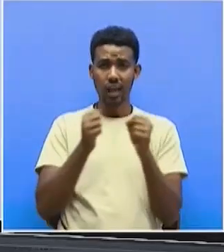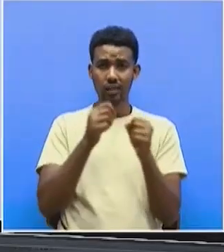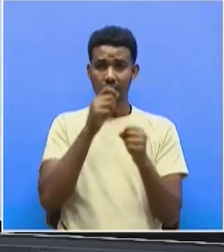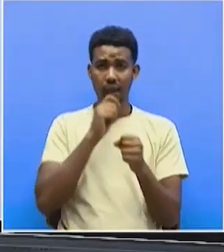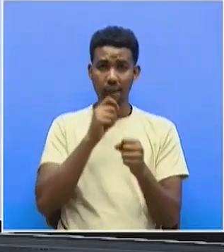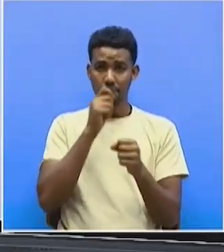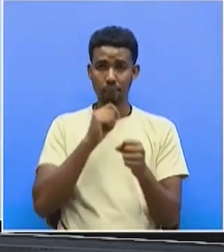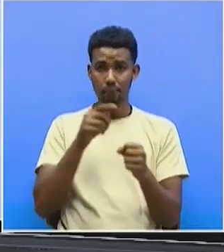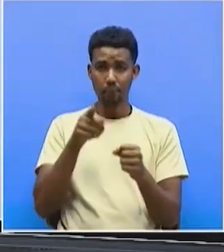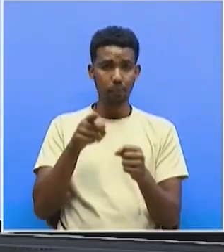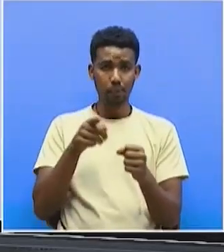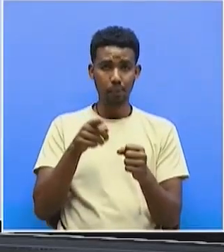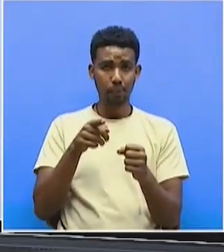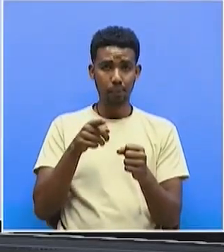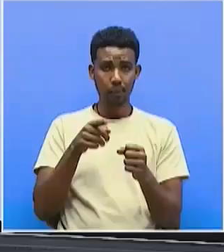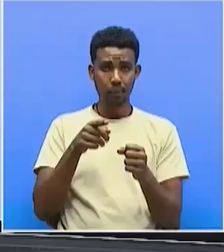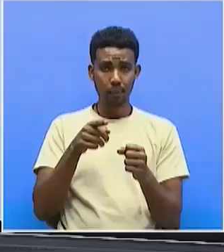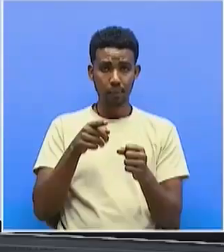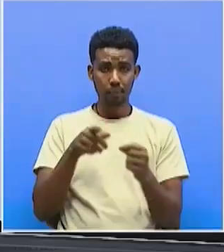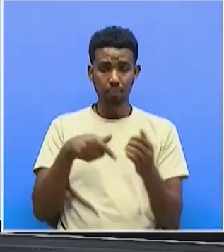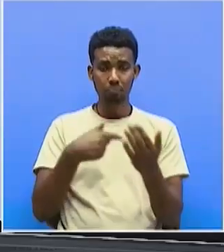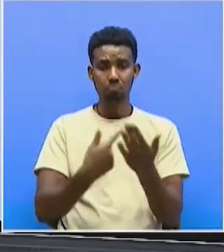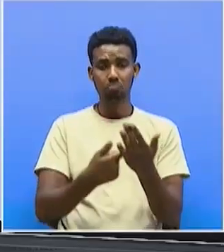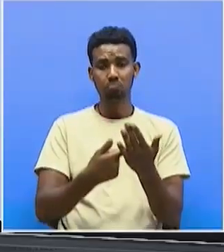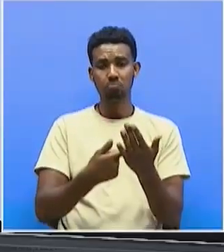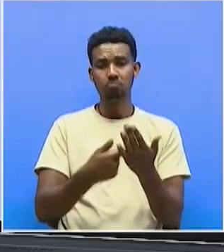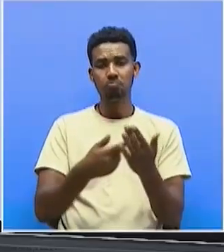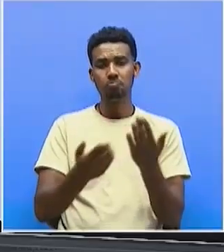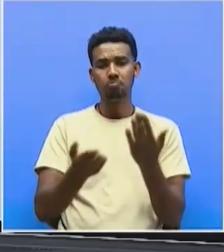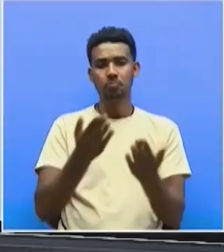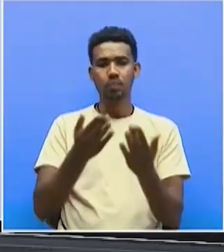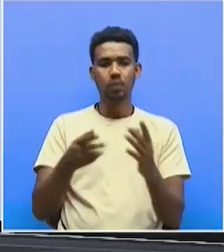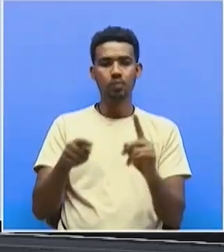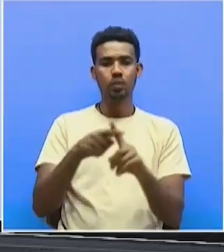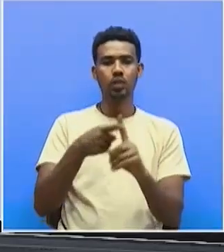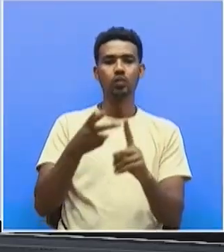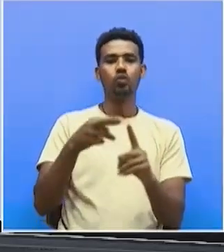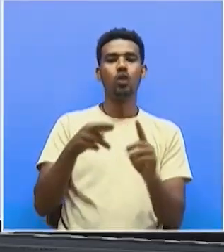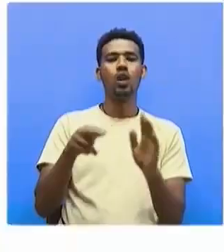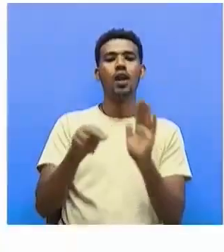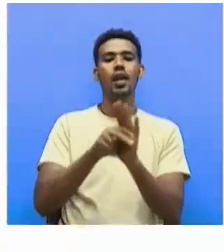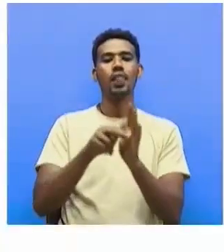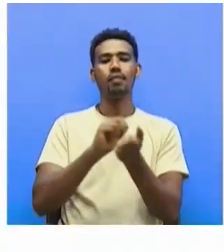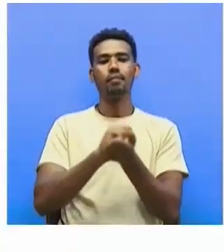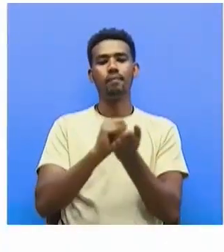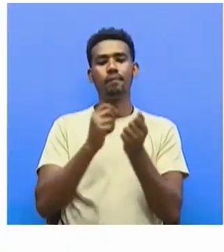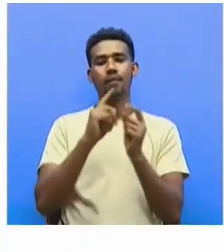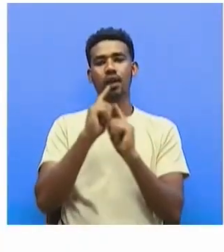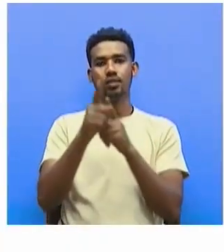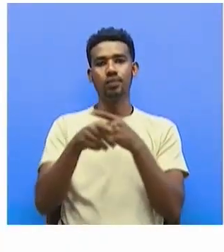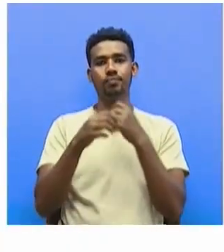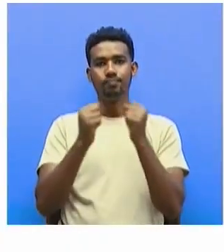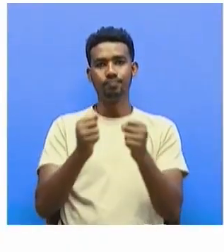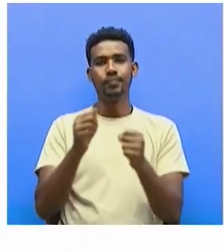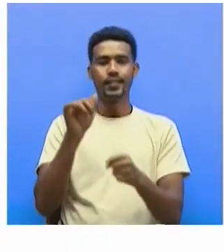cream? For example, let us make it this one, positive or negative, both of them. Yes.